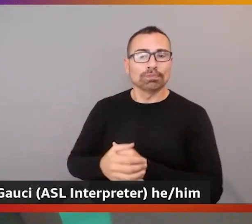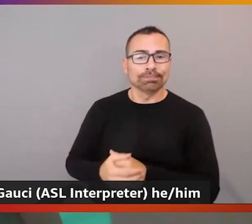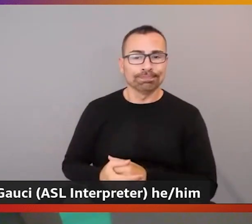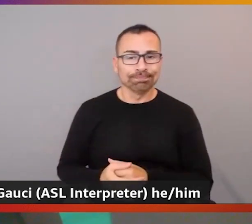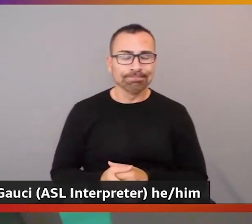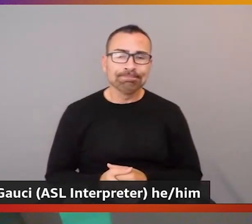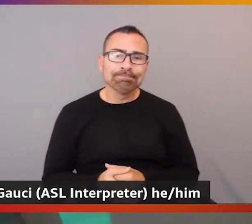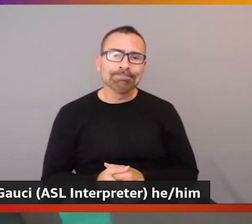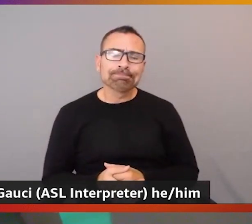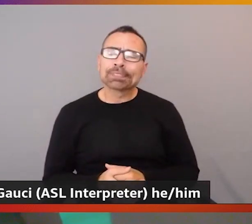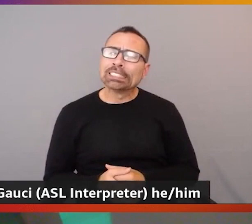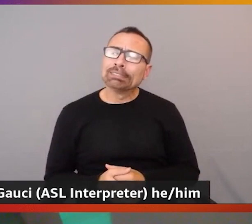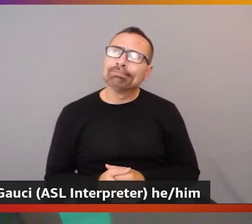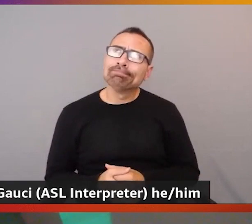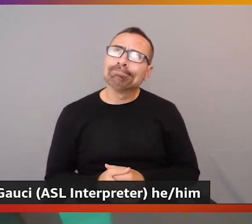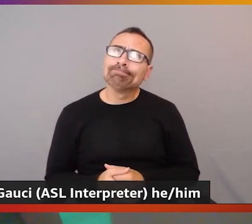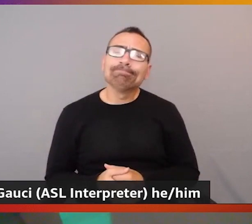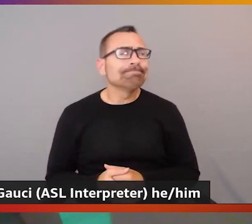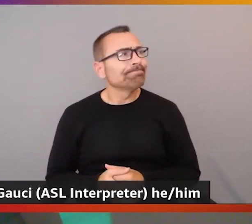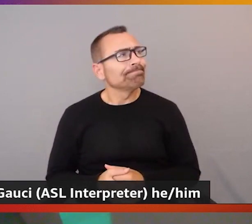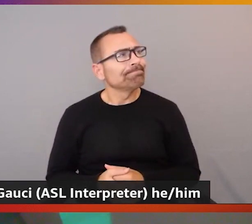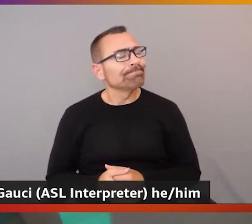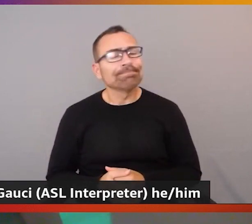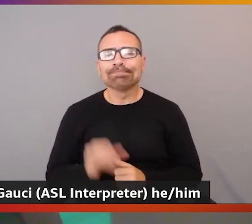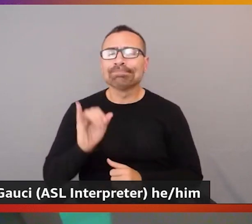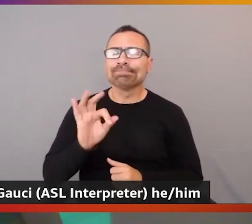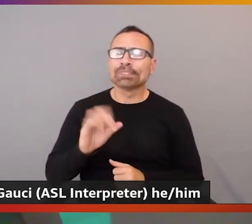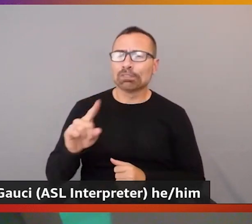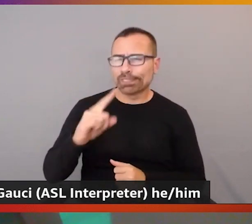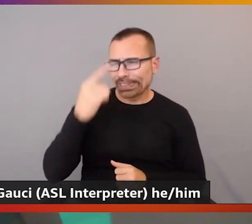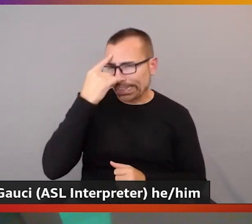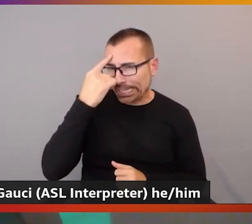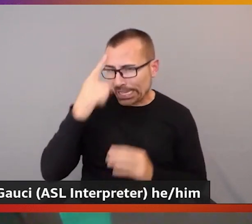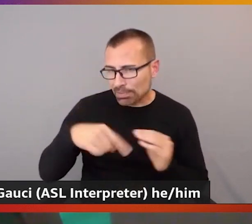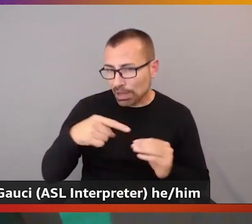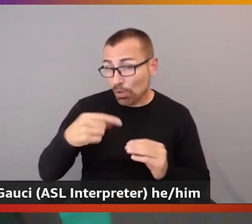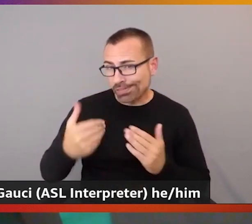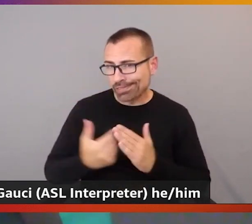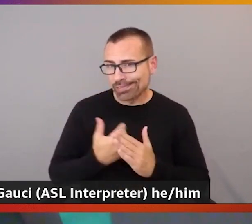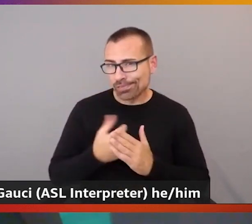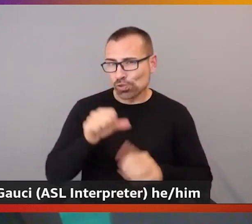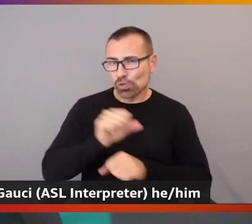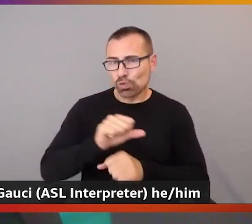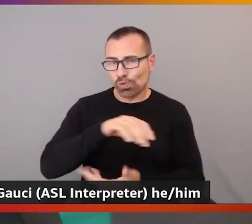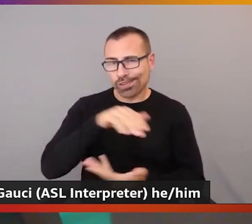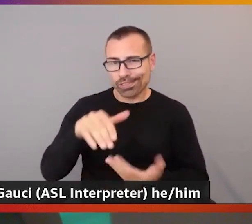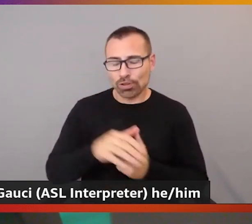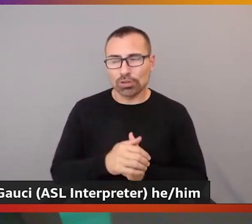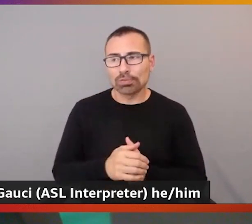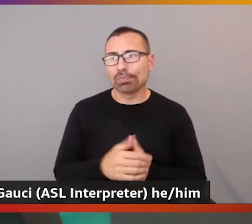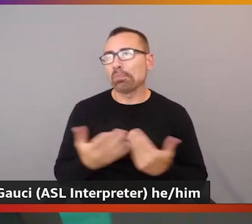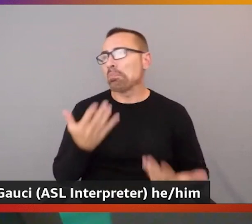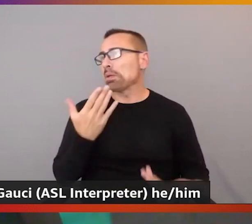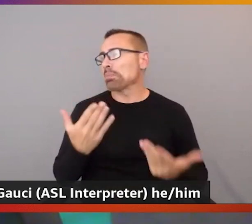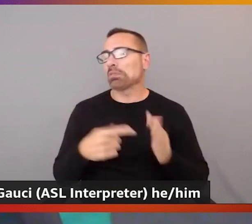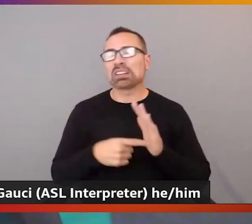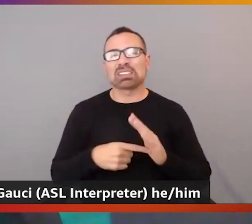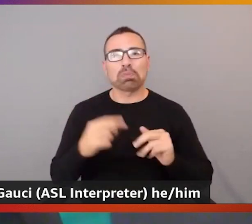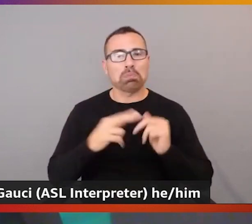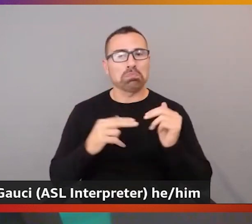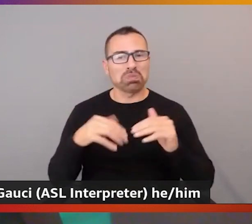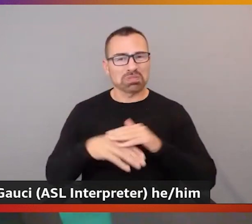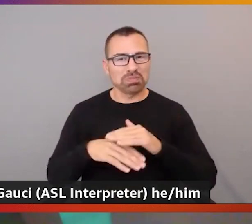So I would say, if you're thinking about it for a new workload, right? So let's say a builder's coming in, they're building, let's say, a